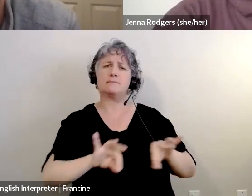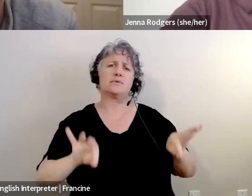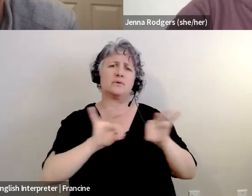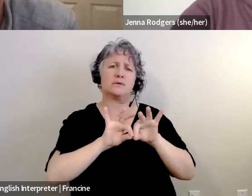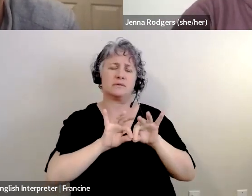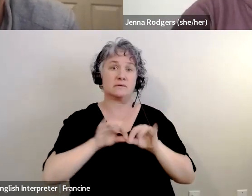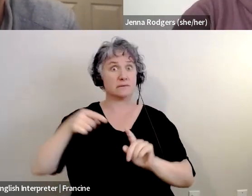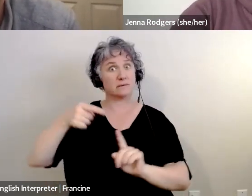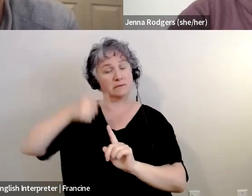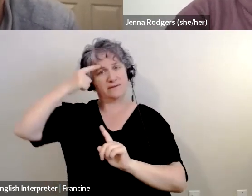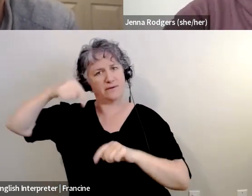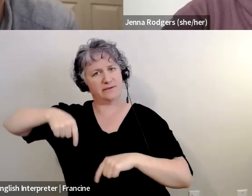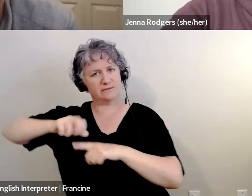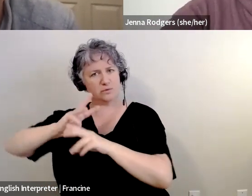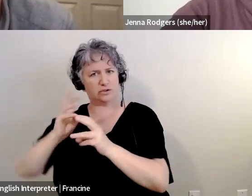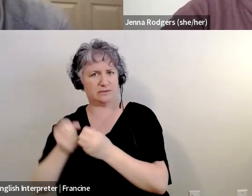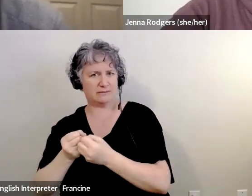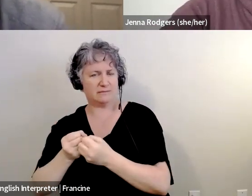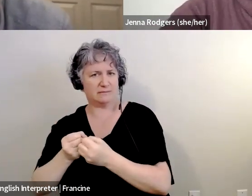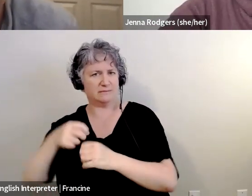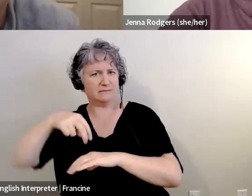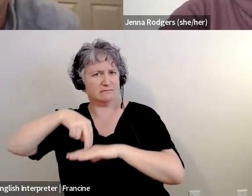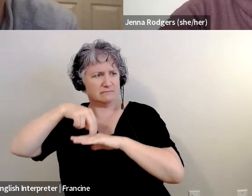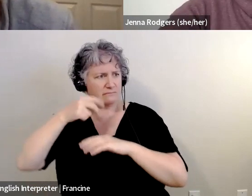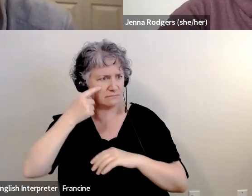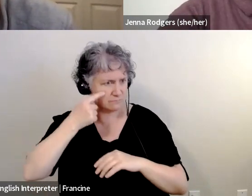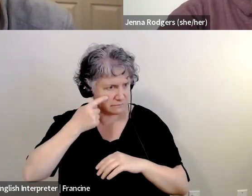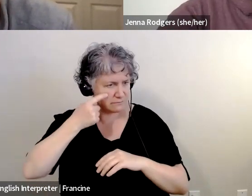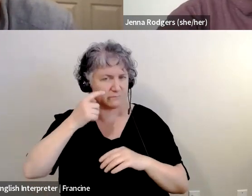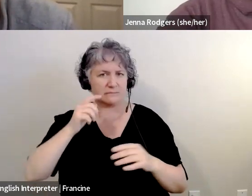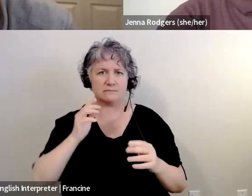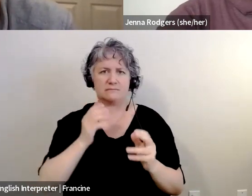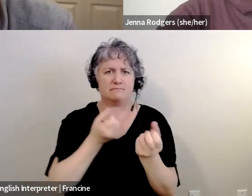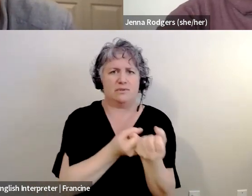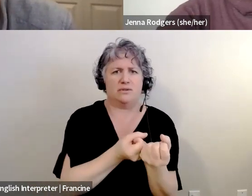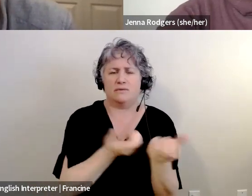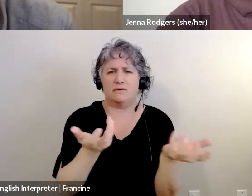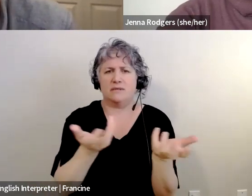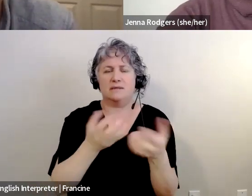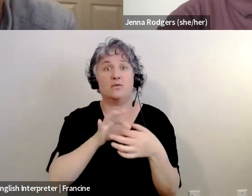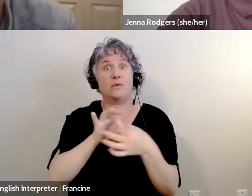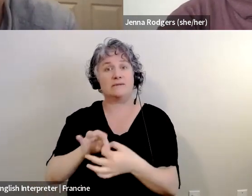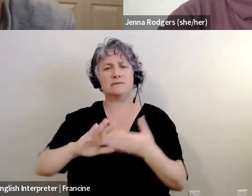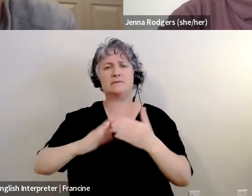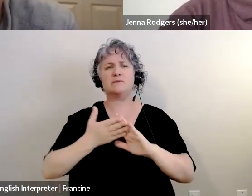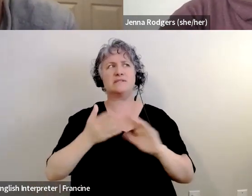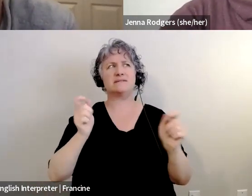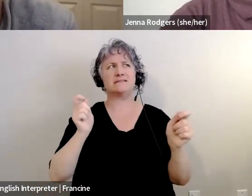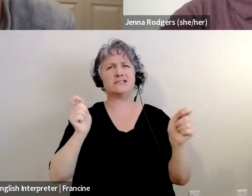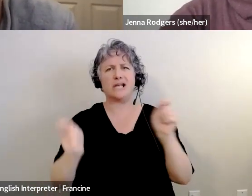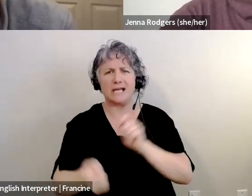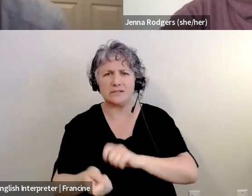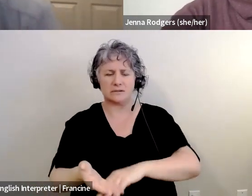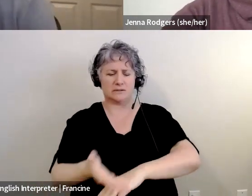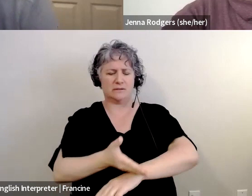bystander intervention, because it's really connected to community change and where we can start to actually shift things and